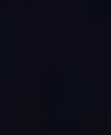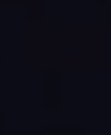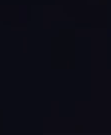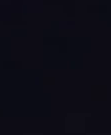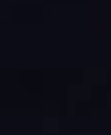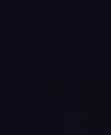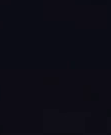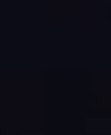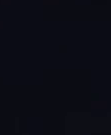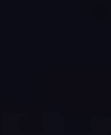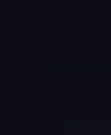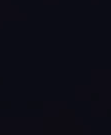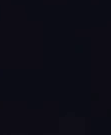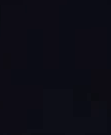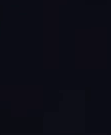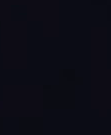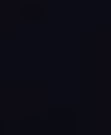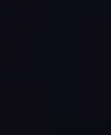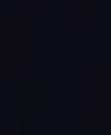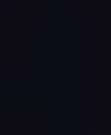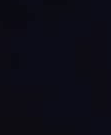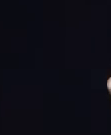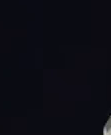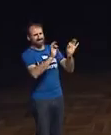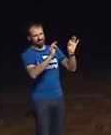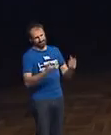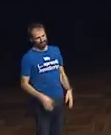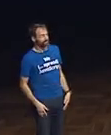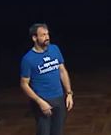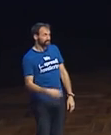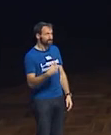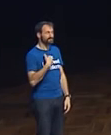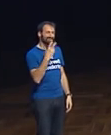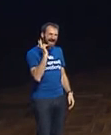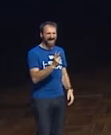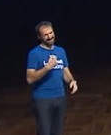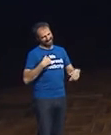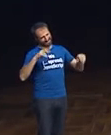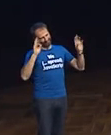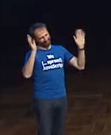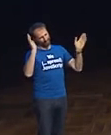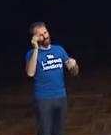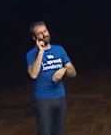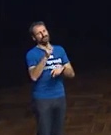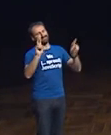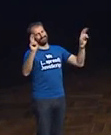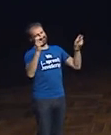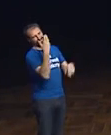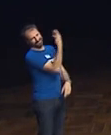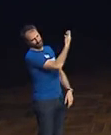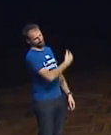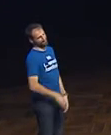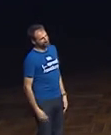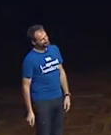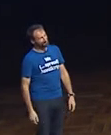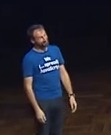about, so we can kind of base our priorities on that. I really should have called this talk Seven Things Which Don't So Much Exist Right Now, but I'm pretty excited about, and so might you